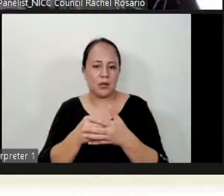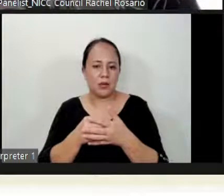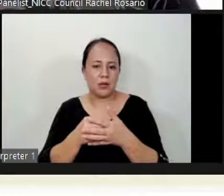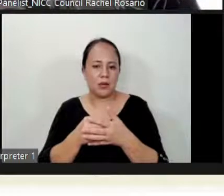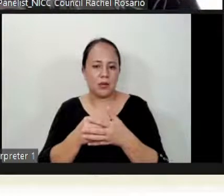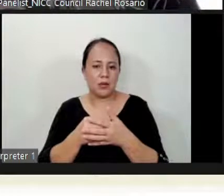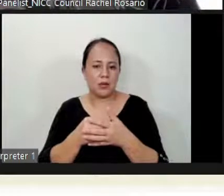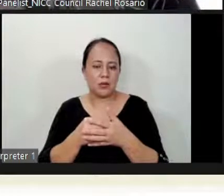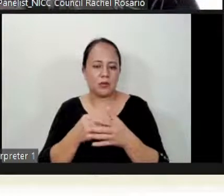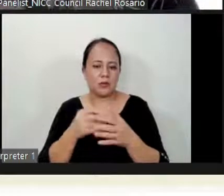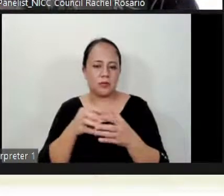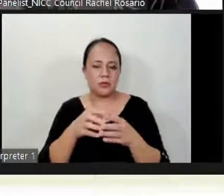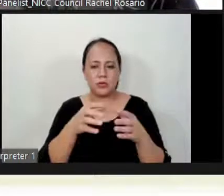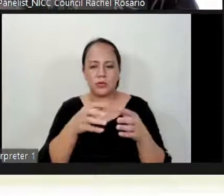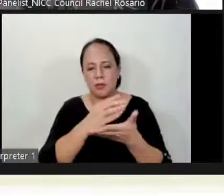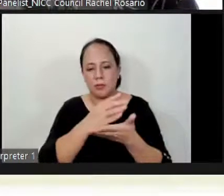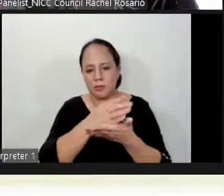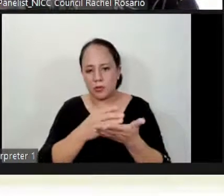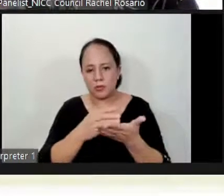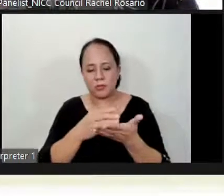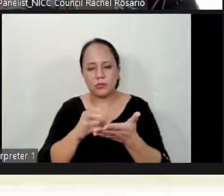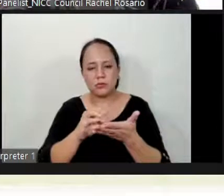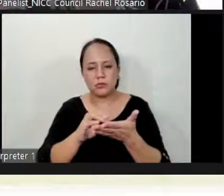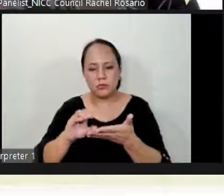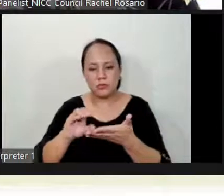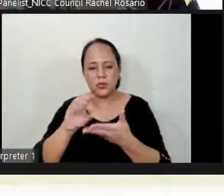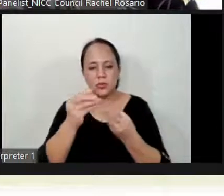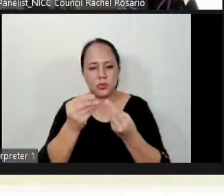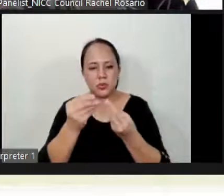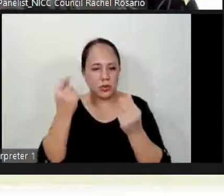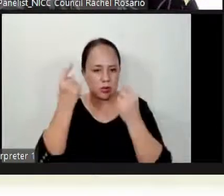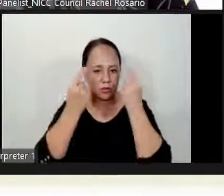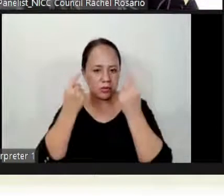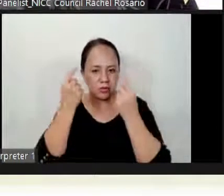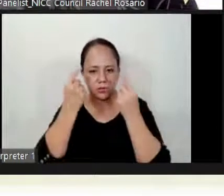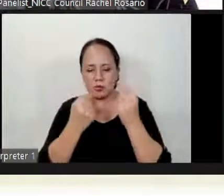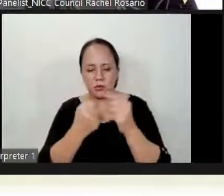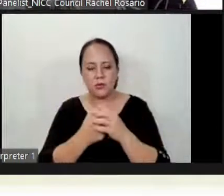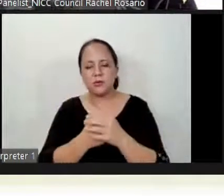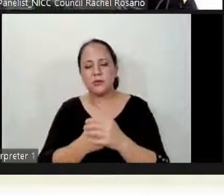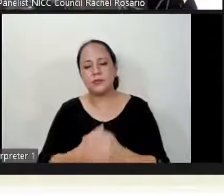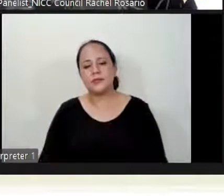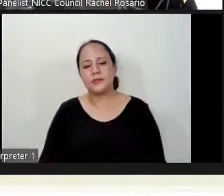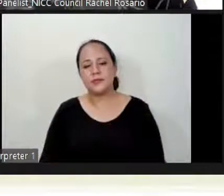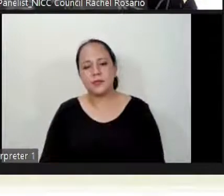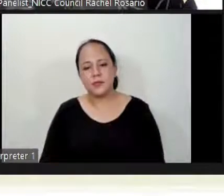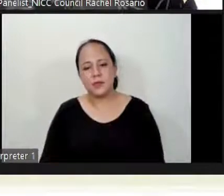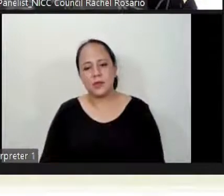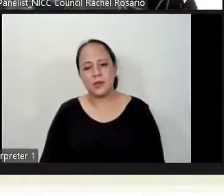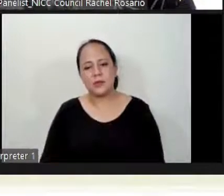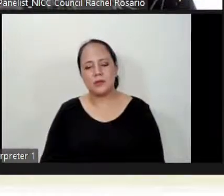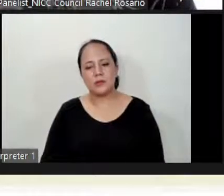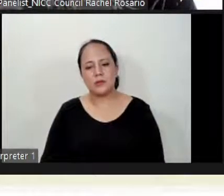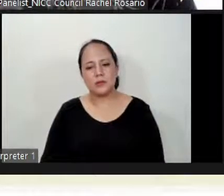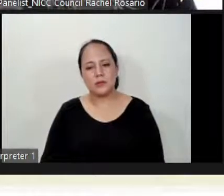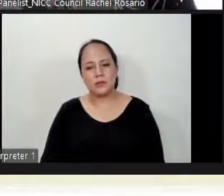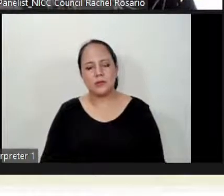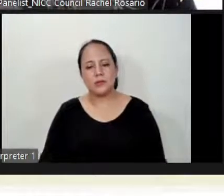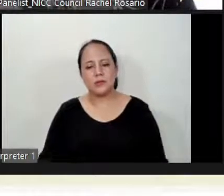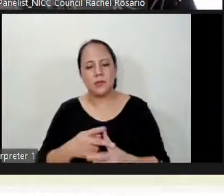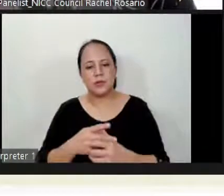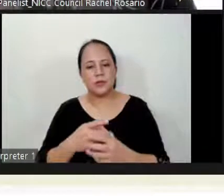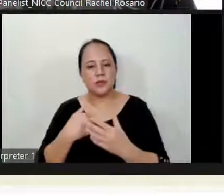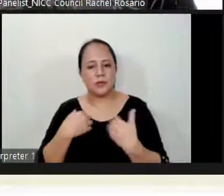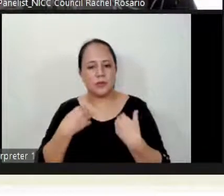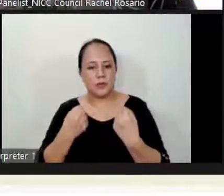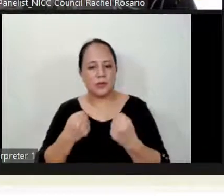use a chunk of that to address the concerns that are highly material for